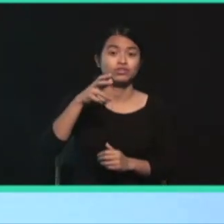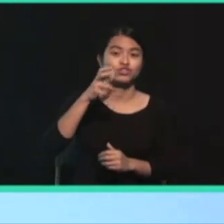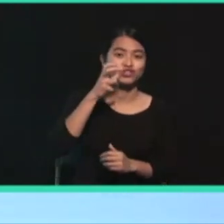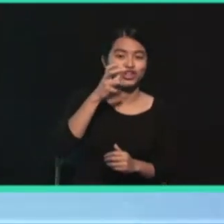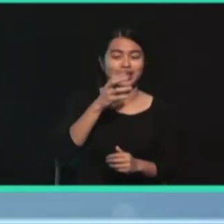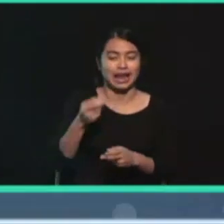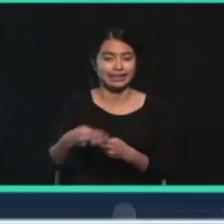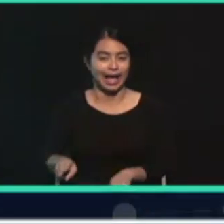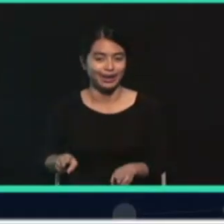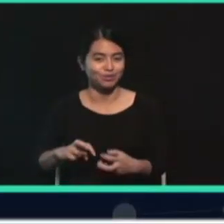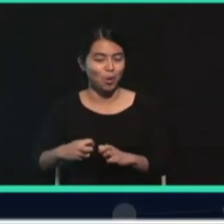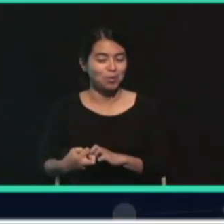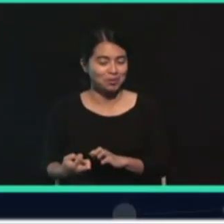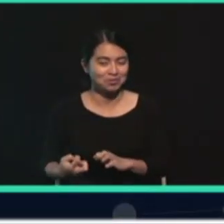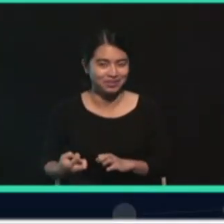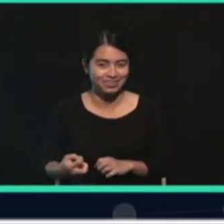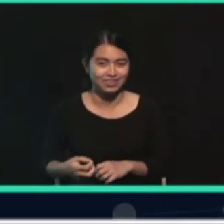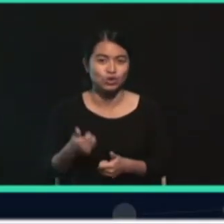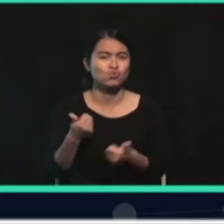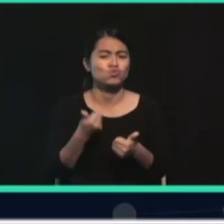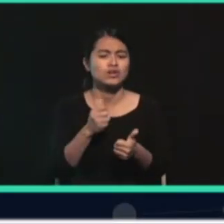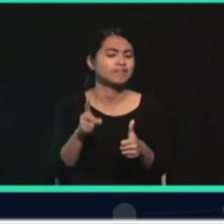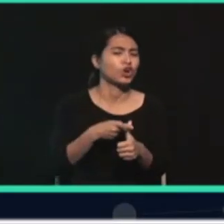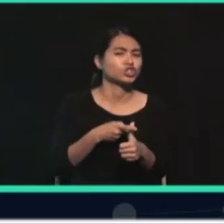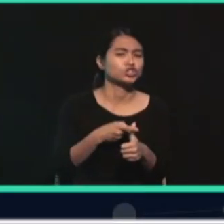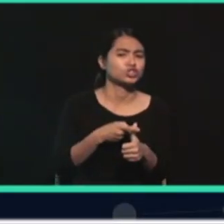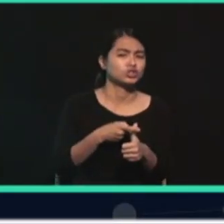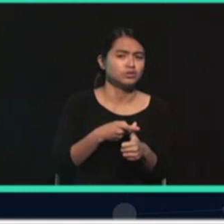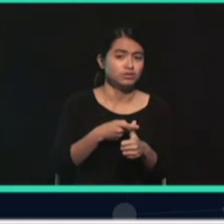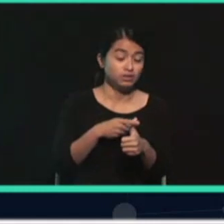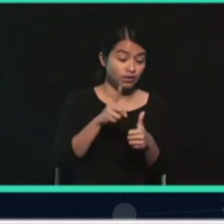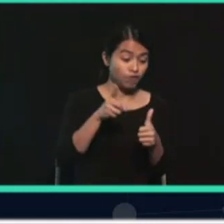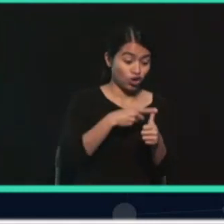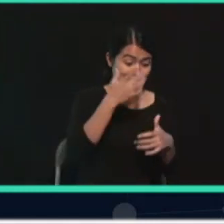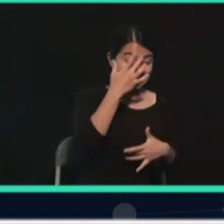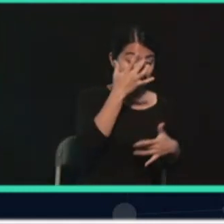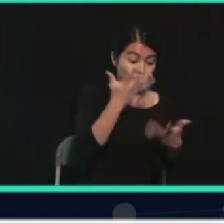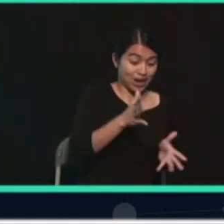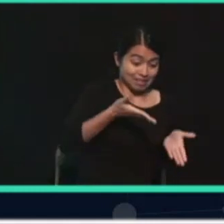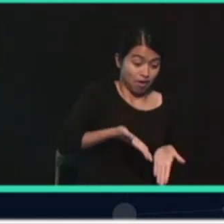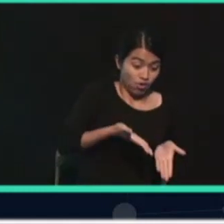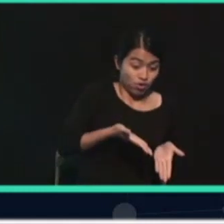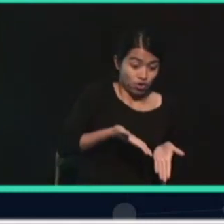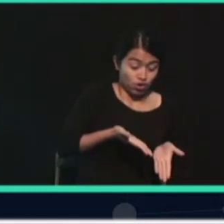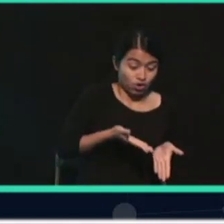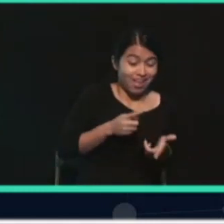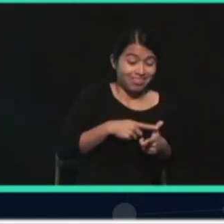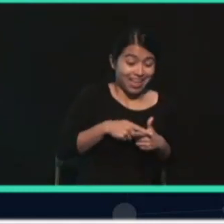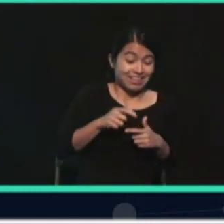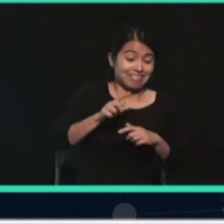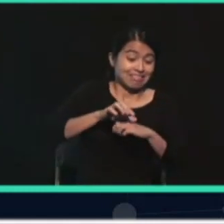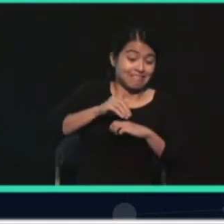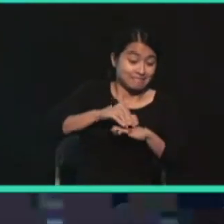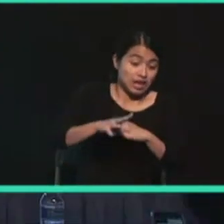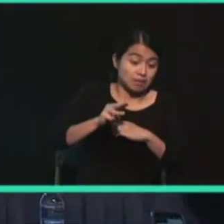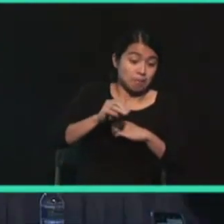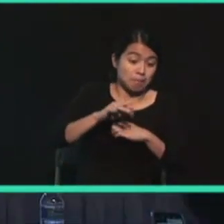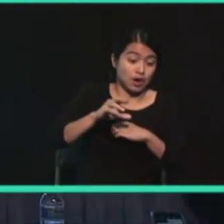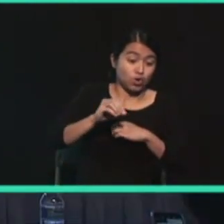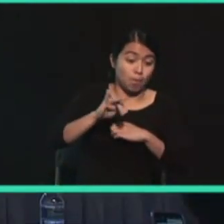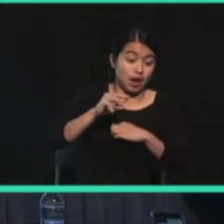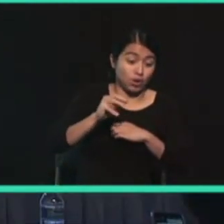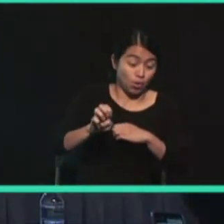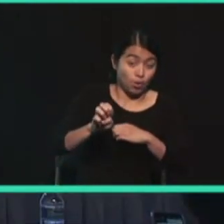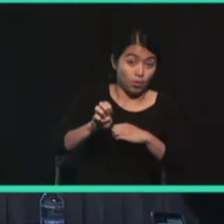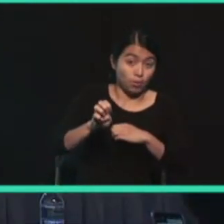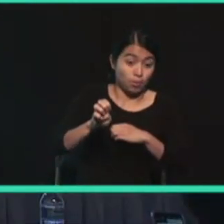problem. So what is first? Is it first the disease there that makes changes in the microbiome that we see?